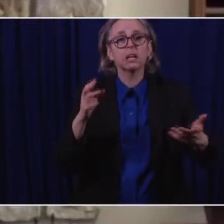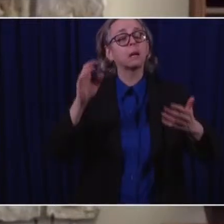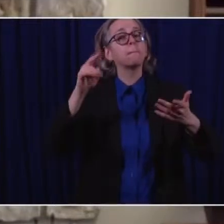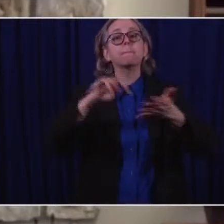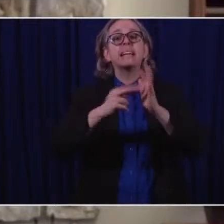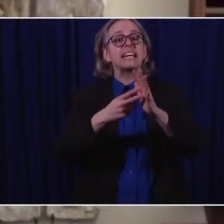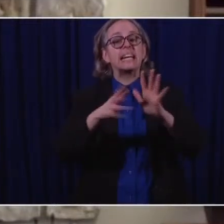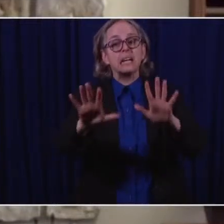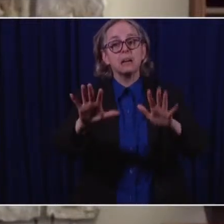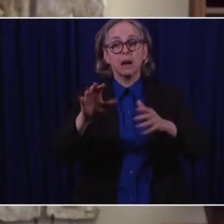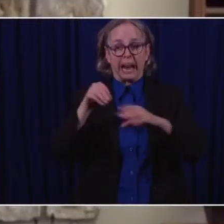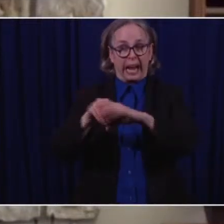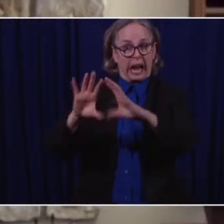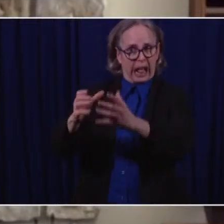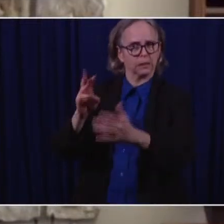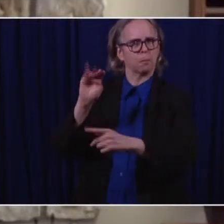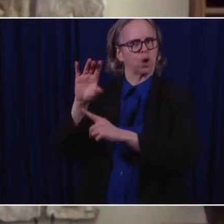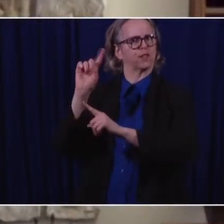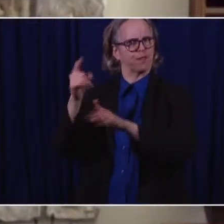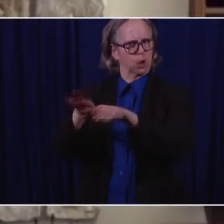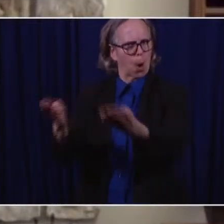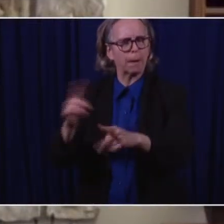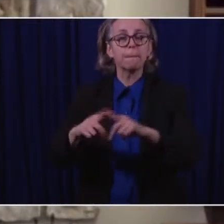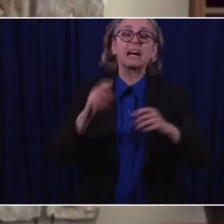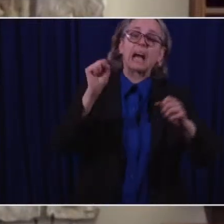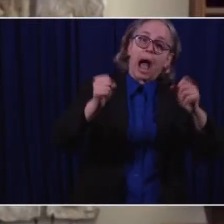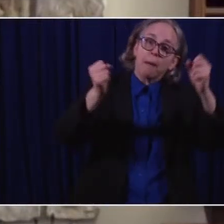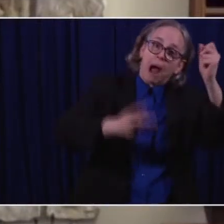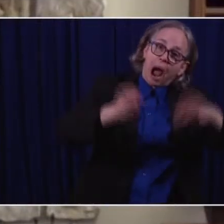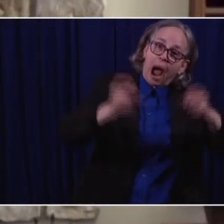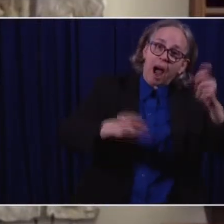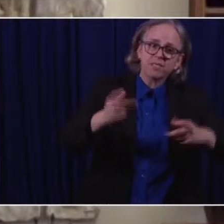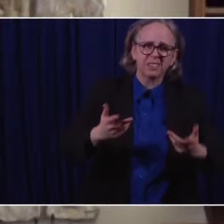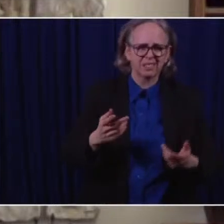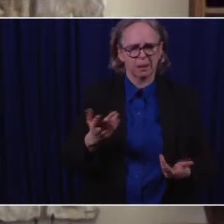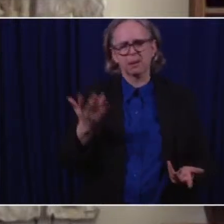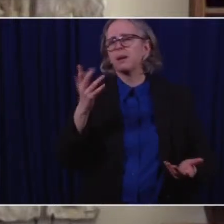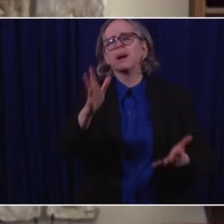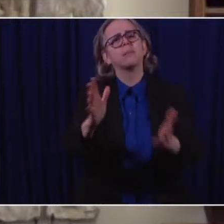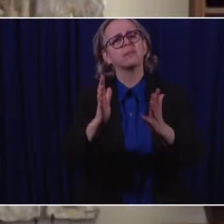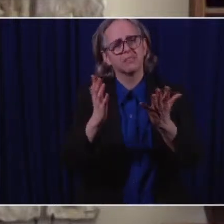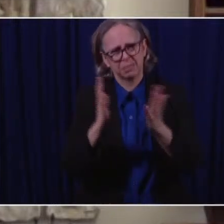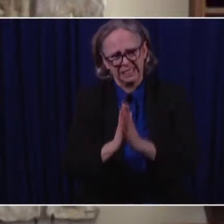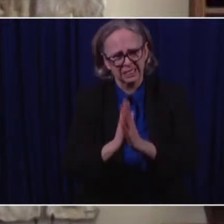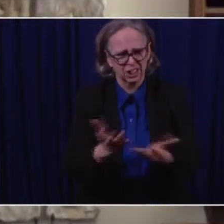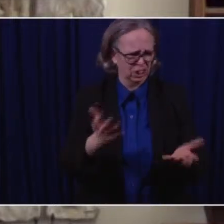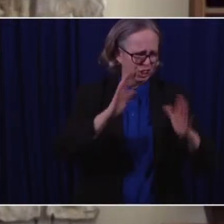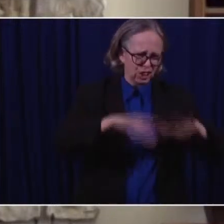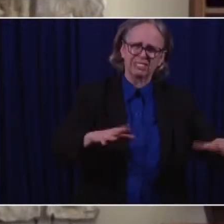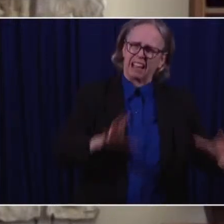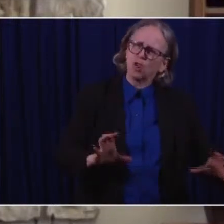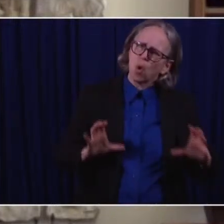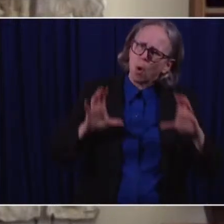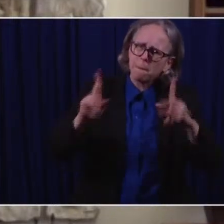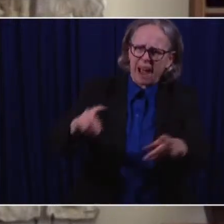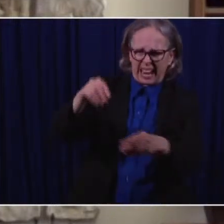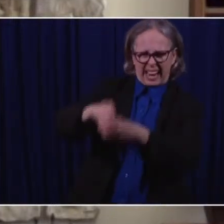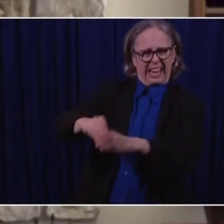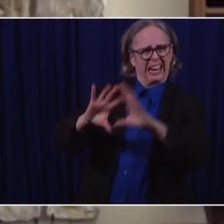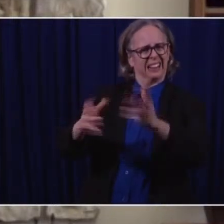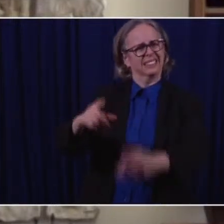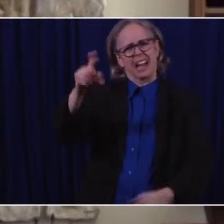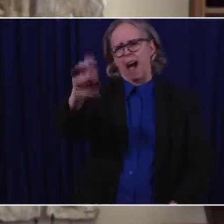totally back, but we really need to get these kids back in school. And, when you looked